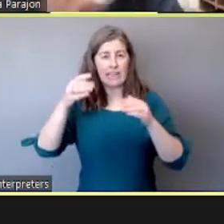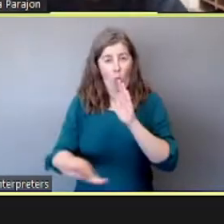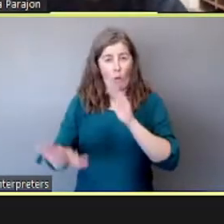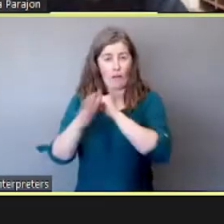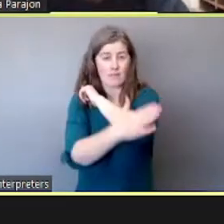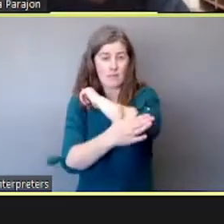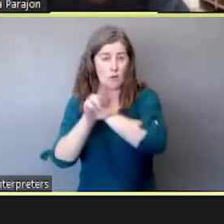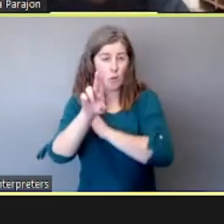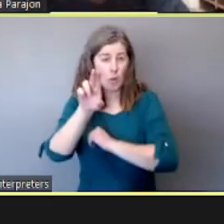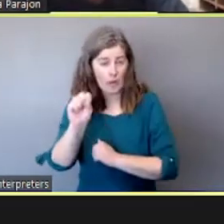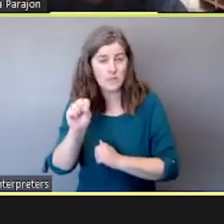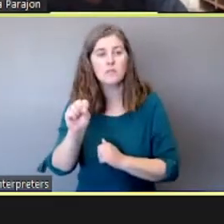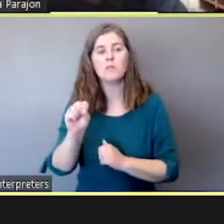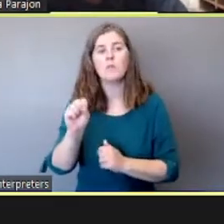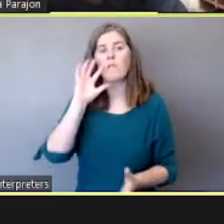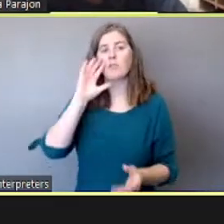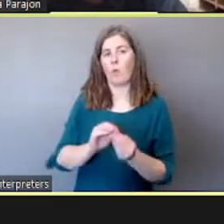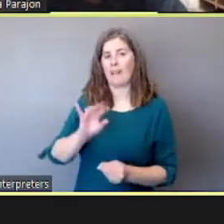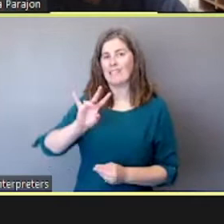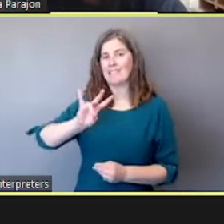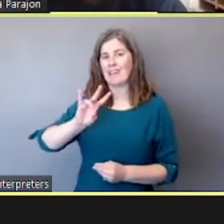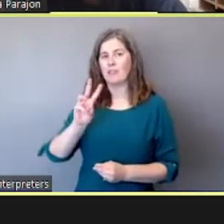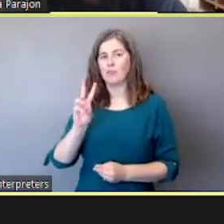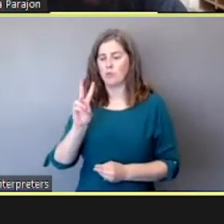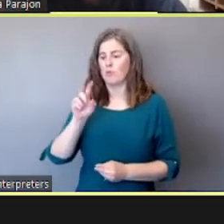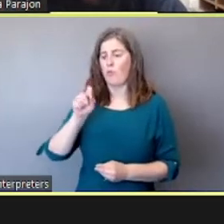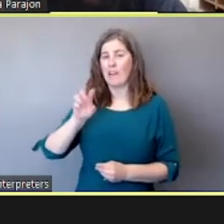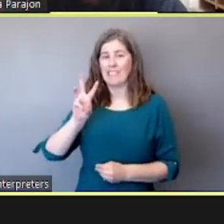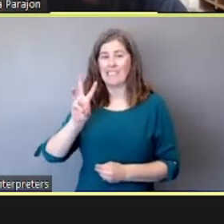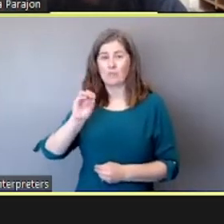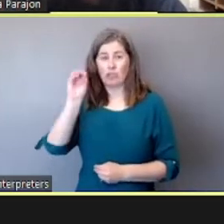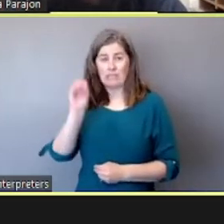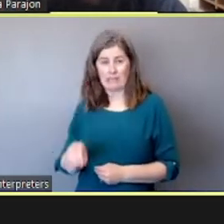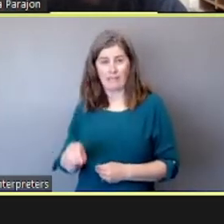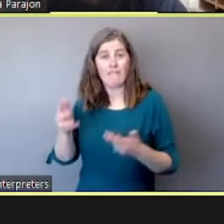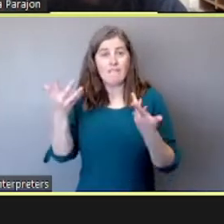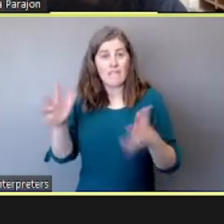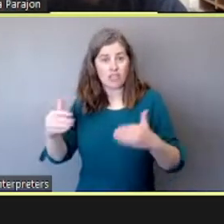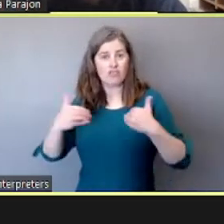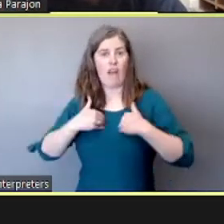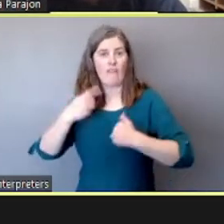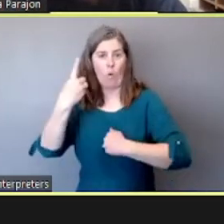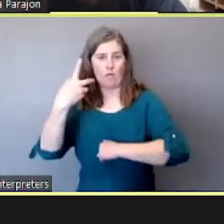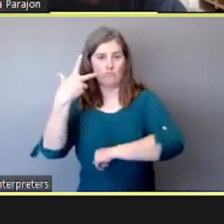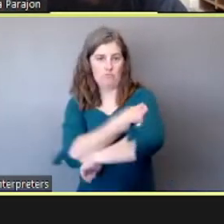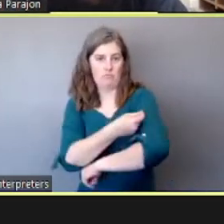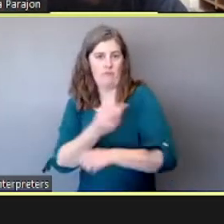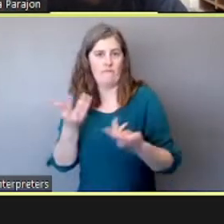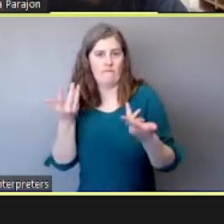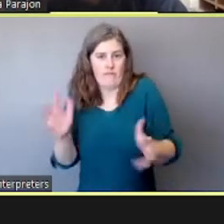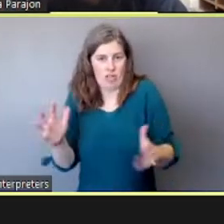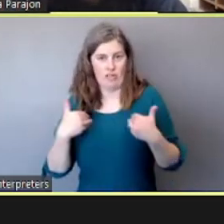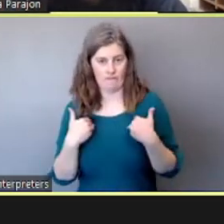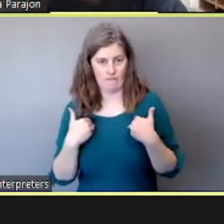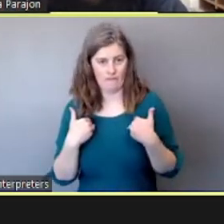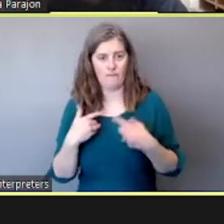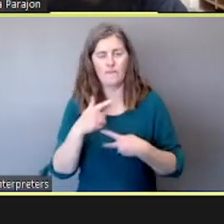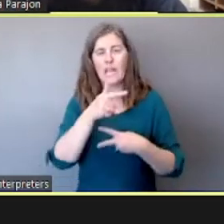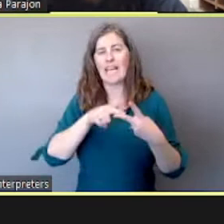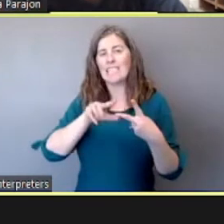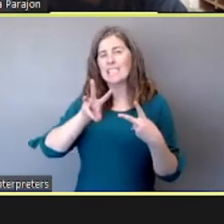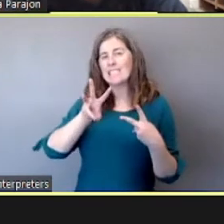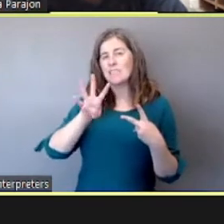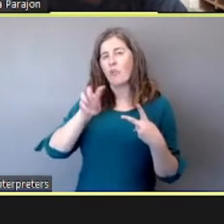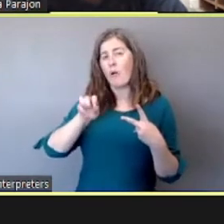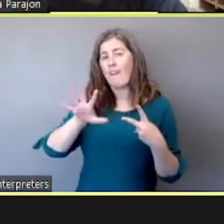whole United States. We have 72.6% of New Mexicans having received at least their first shot, and 64%